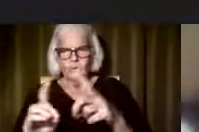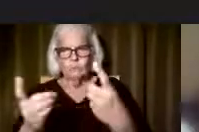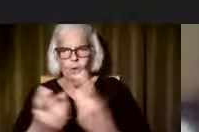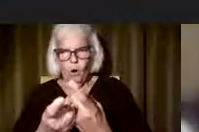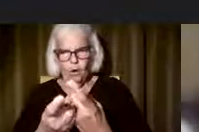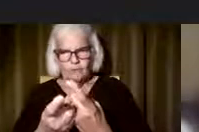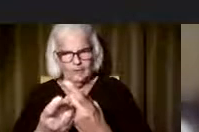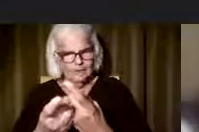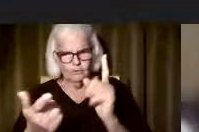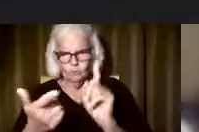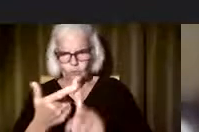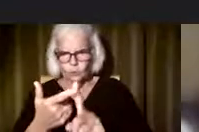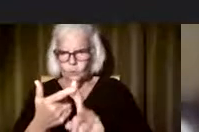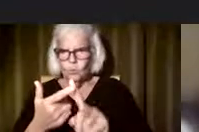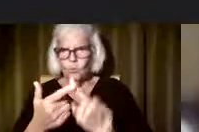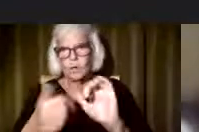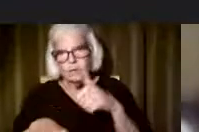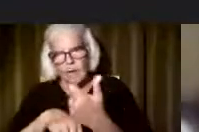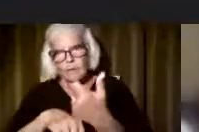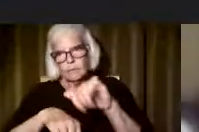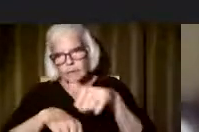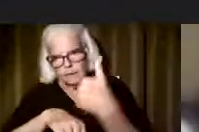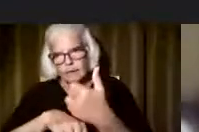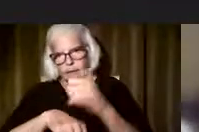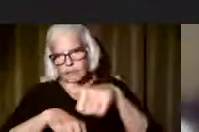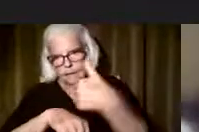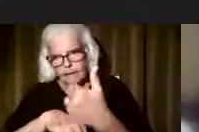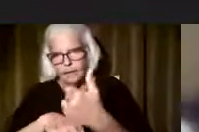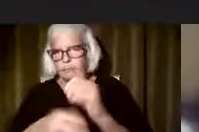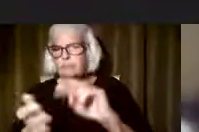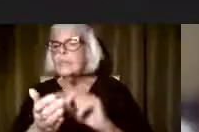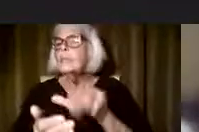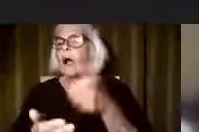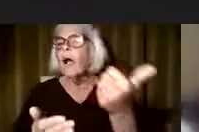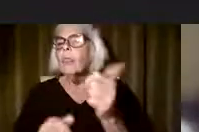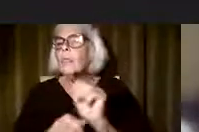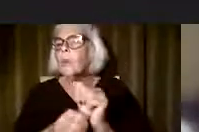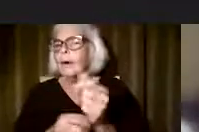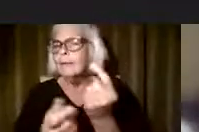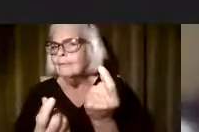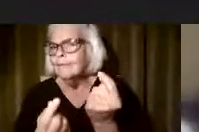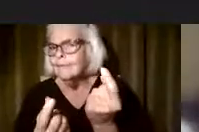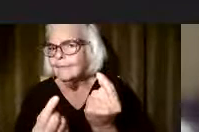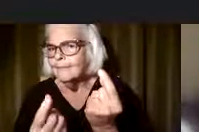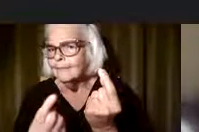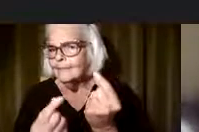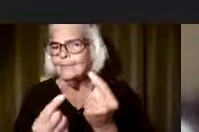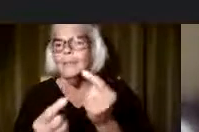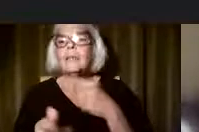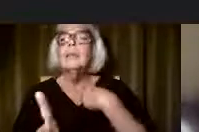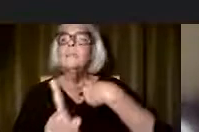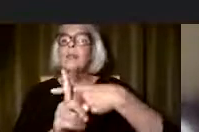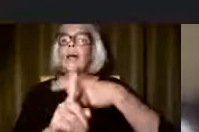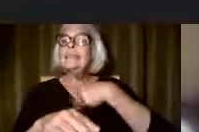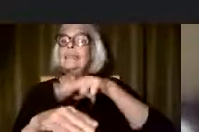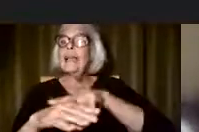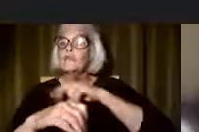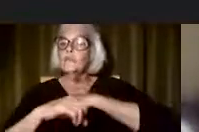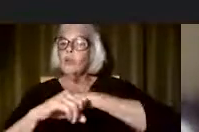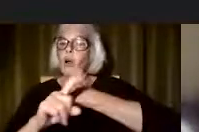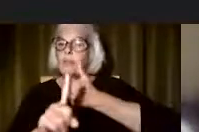initiatives, like the Vermont food distributions throughout the state. And we were moving